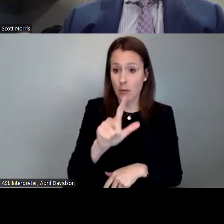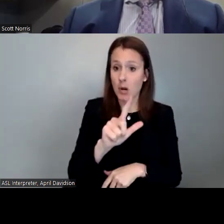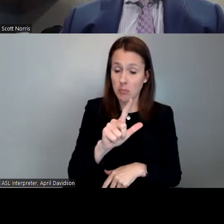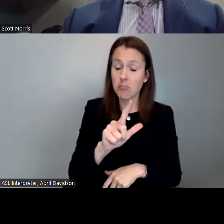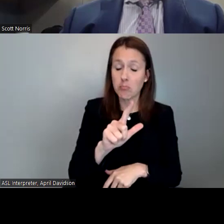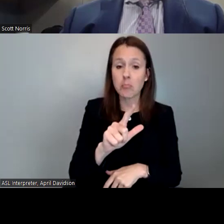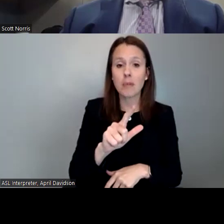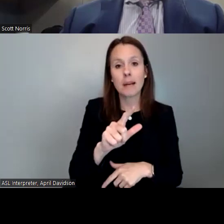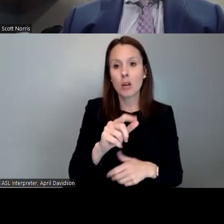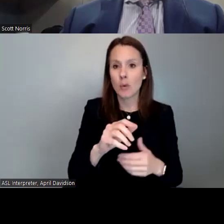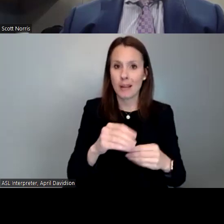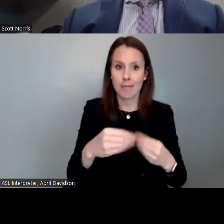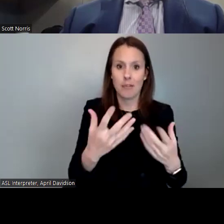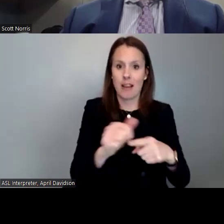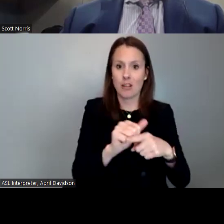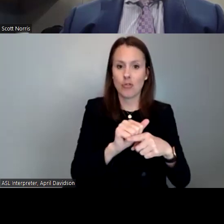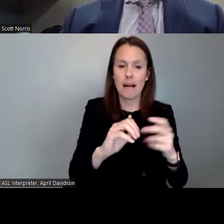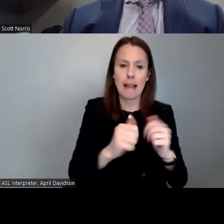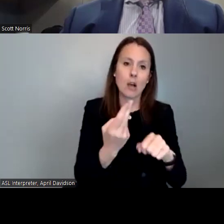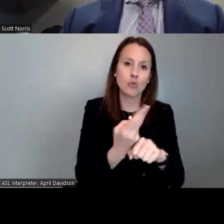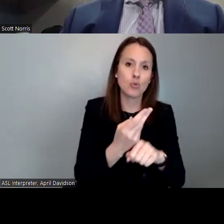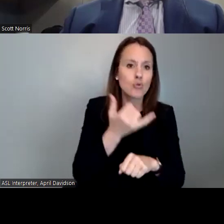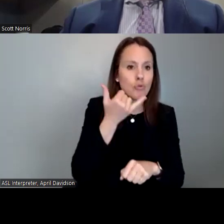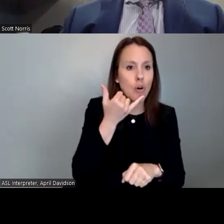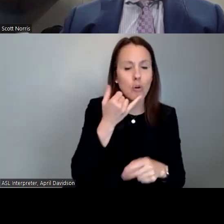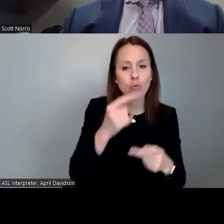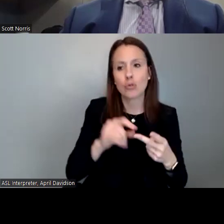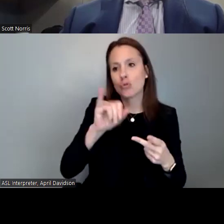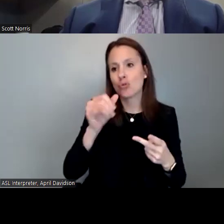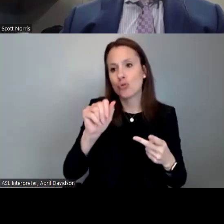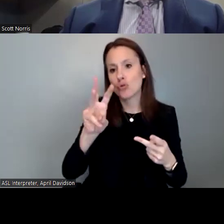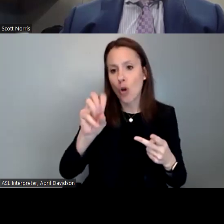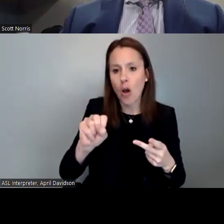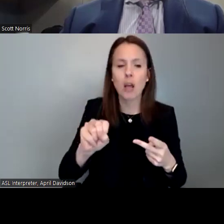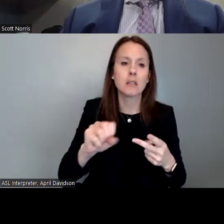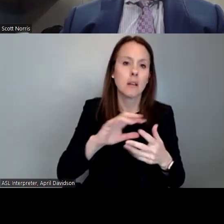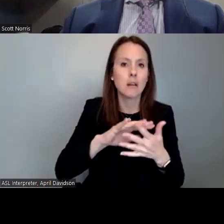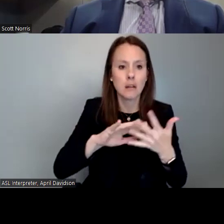mobile devices. We provide training on JAWS, and